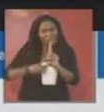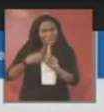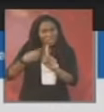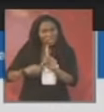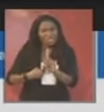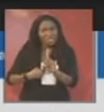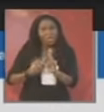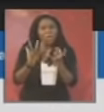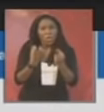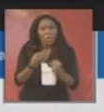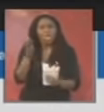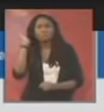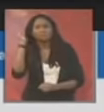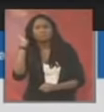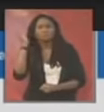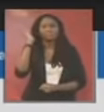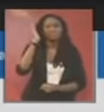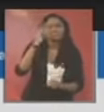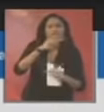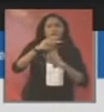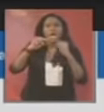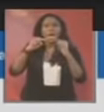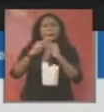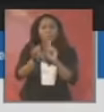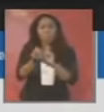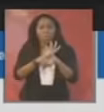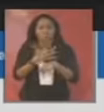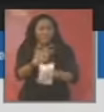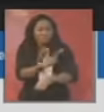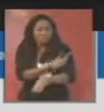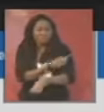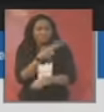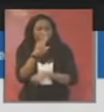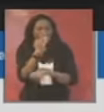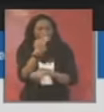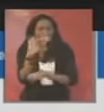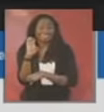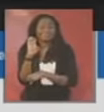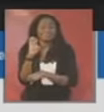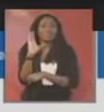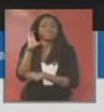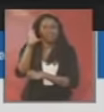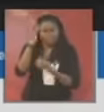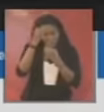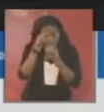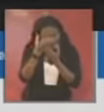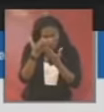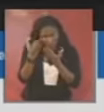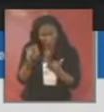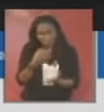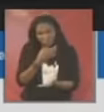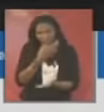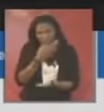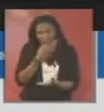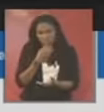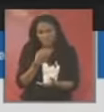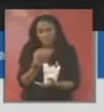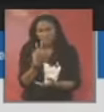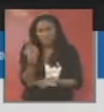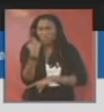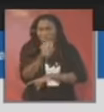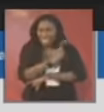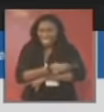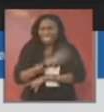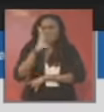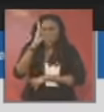COVID-19 vaccines, and of course you'll get more information about that, in the next few days. You can get